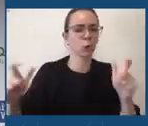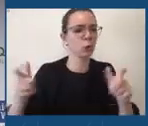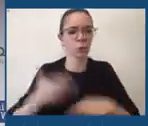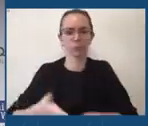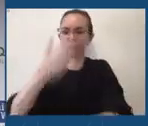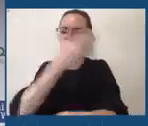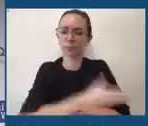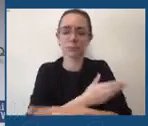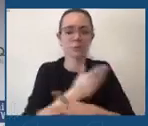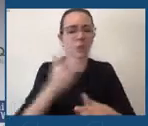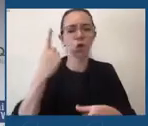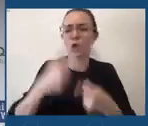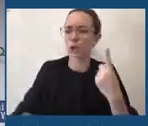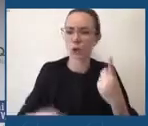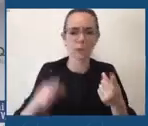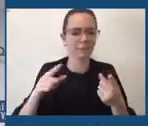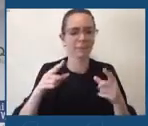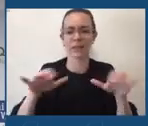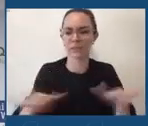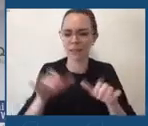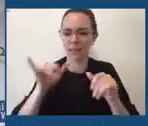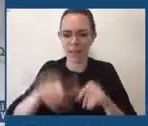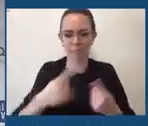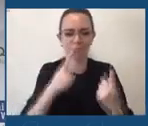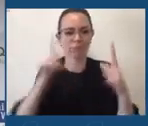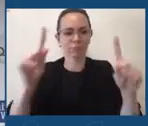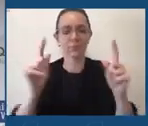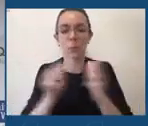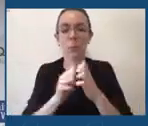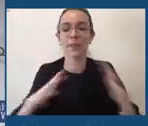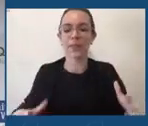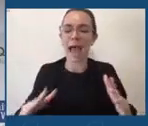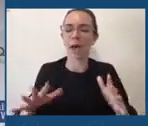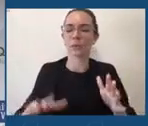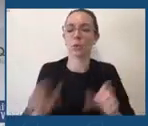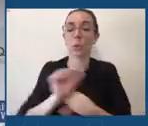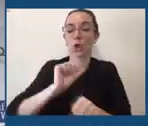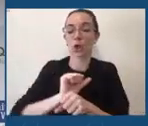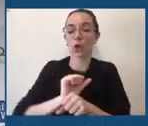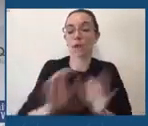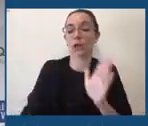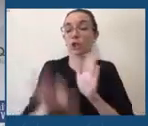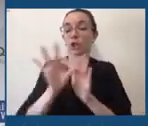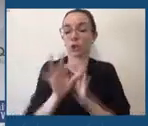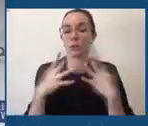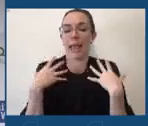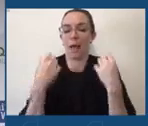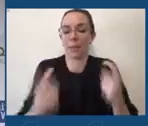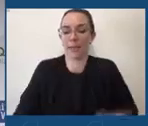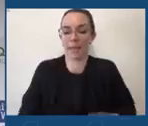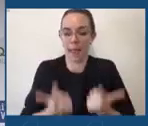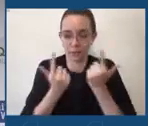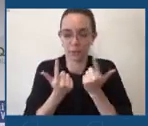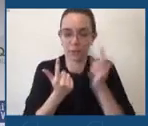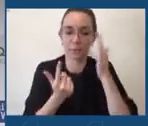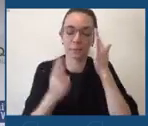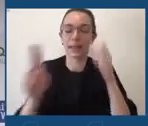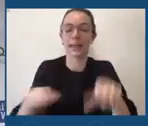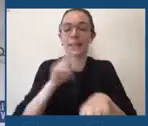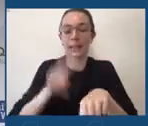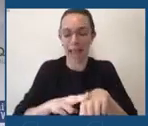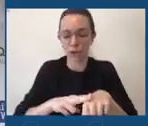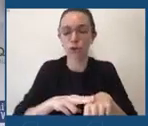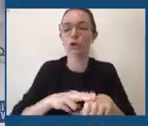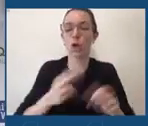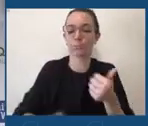done it without the work across the nation of Choose Healthy Life, under the leadership of national co-chairs Deborah Fraser-Howes and